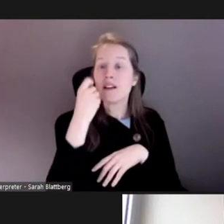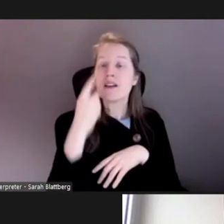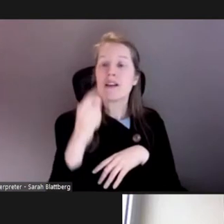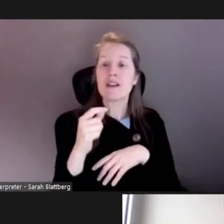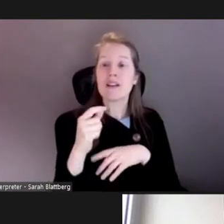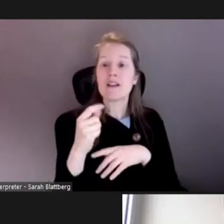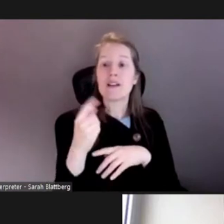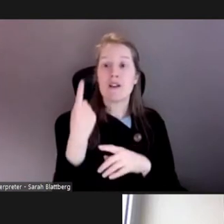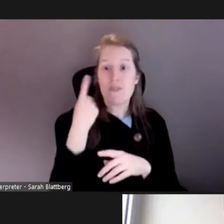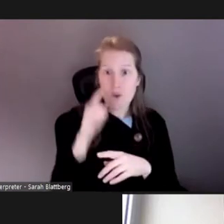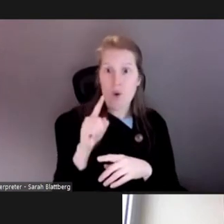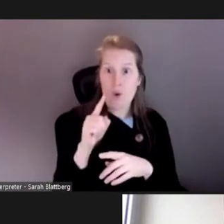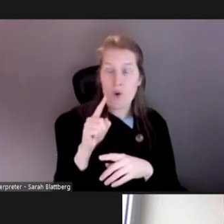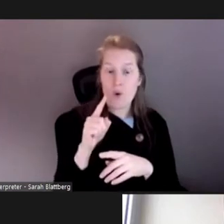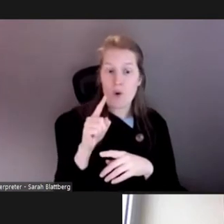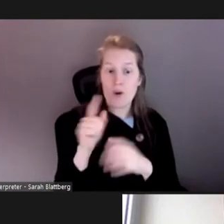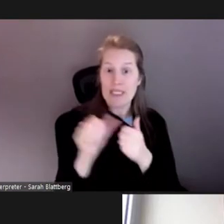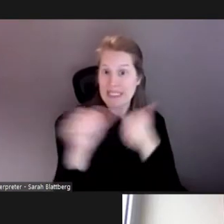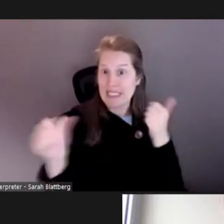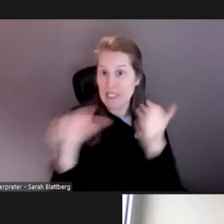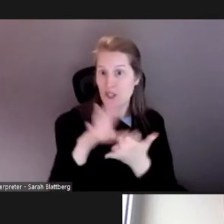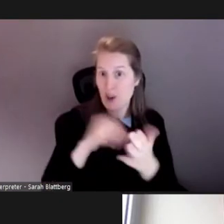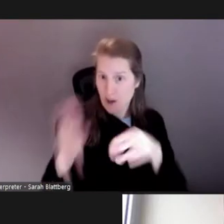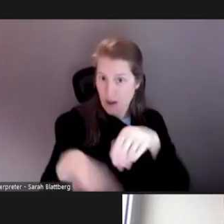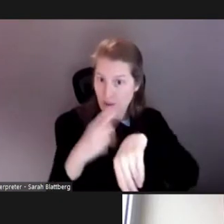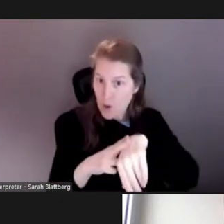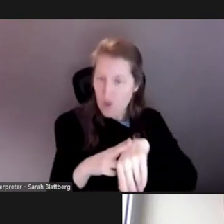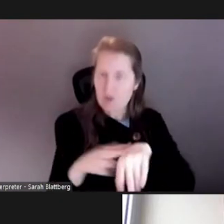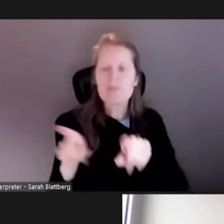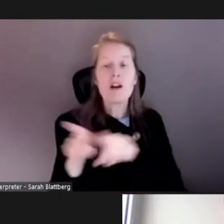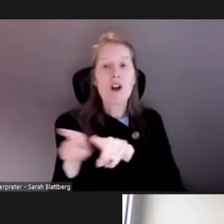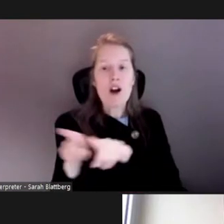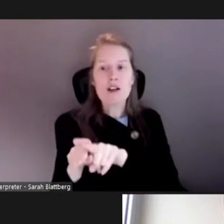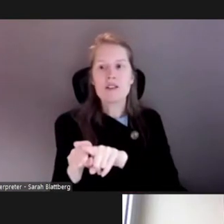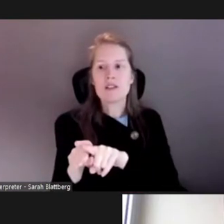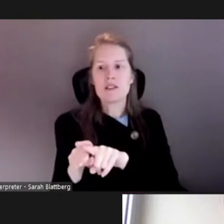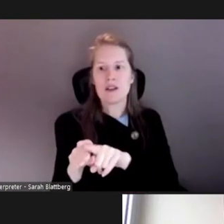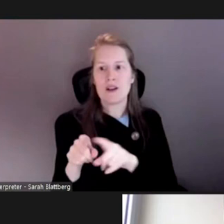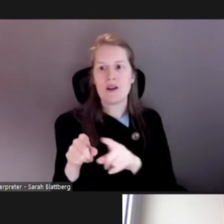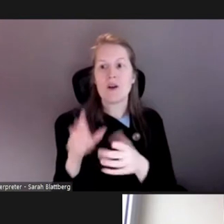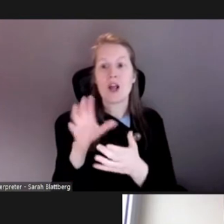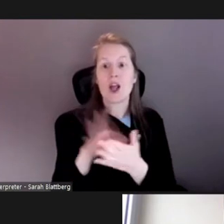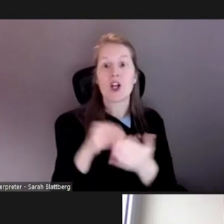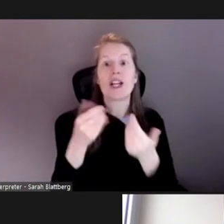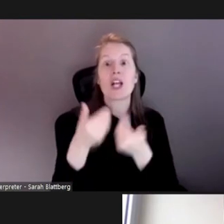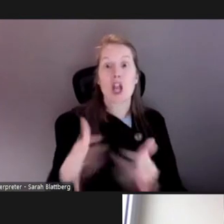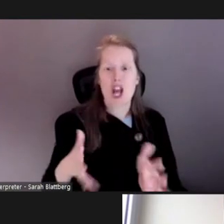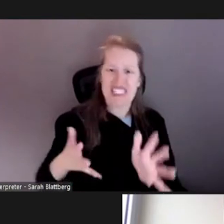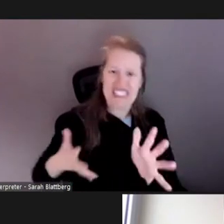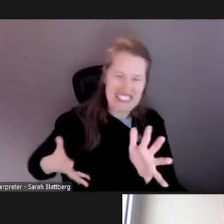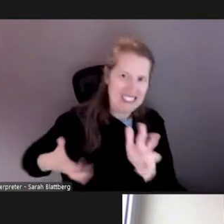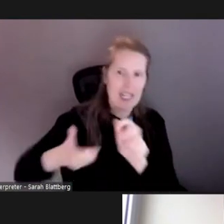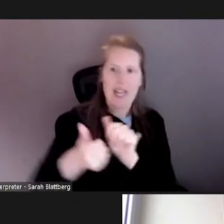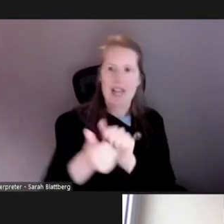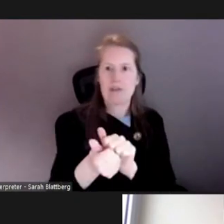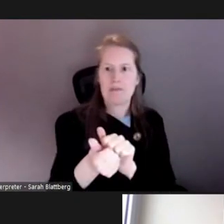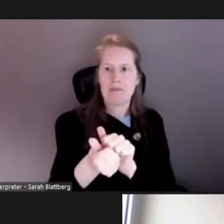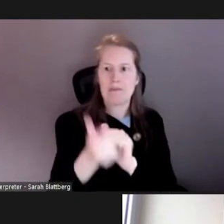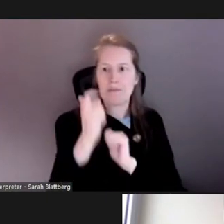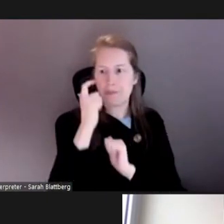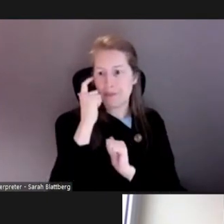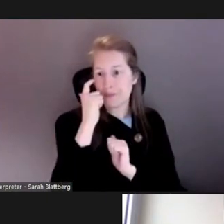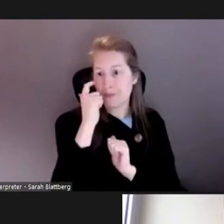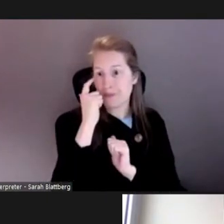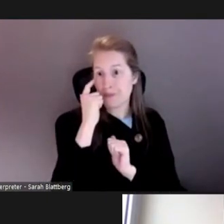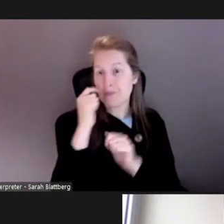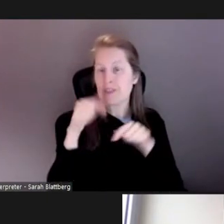say, distance learning, but also to make up for issues around learning loss during the